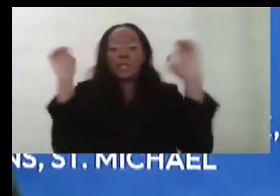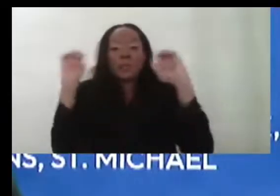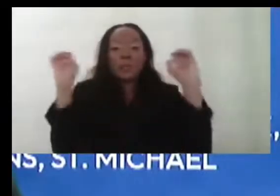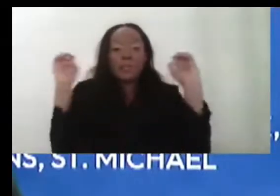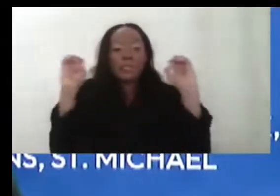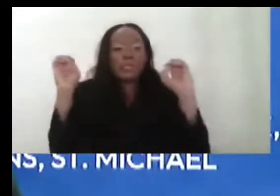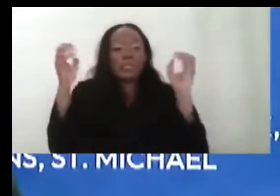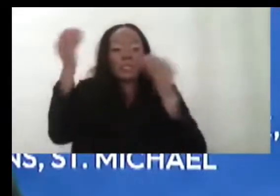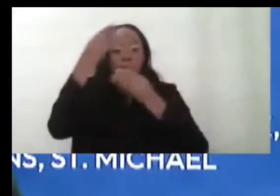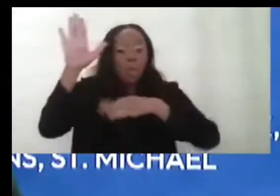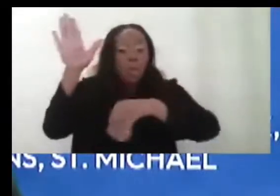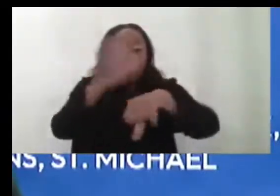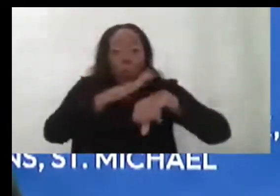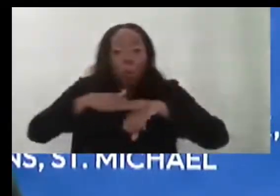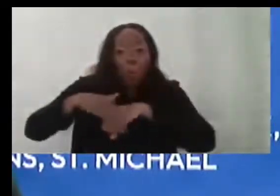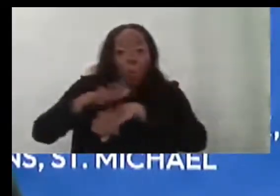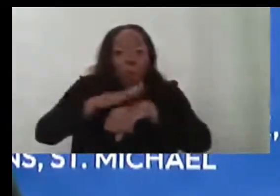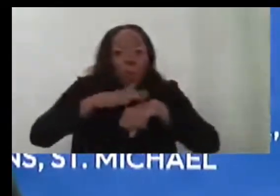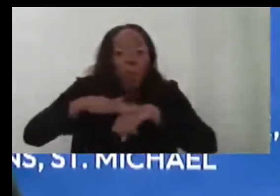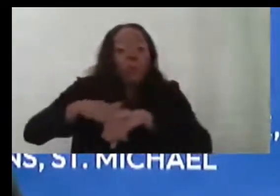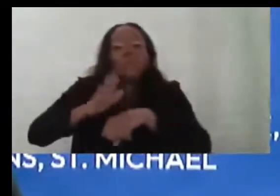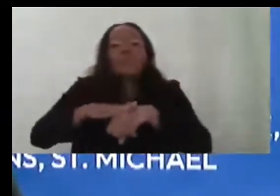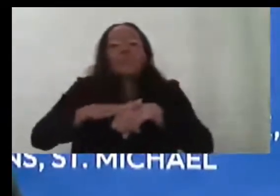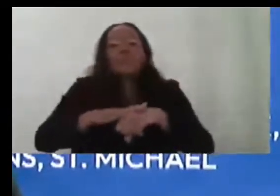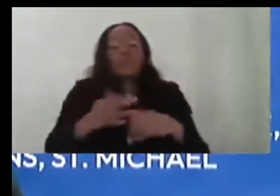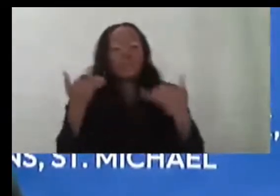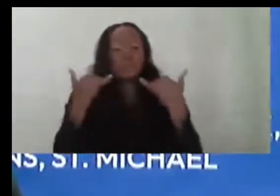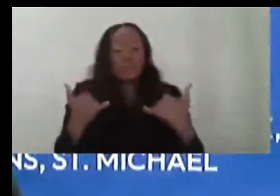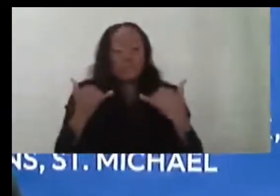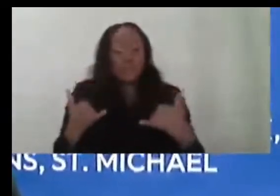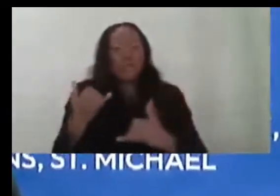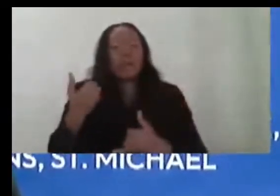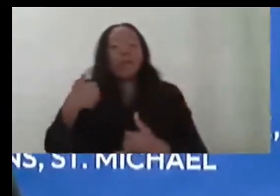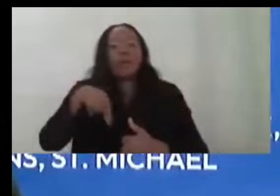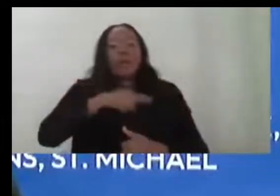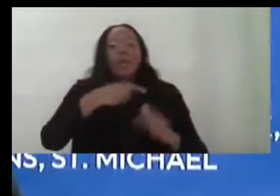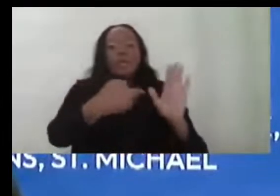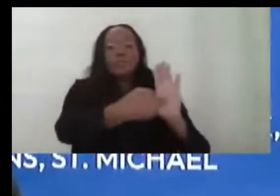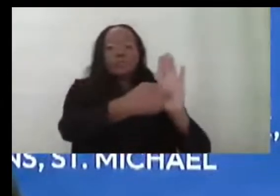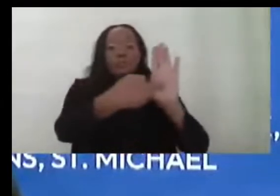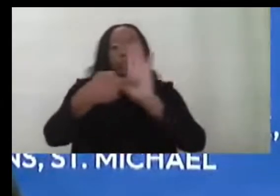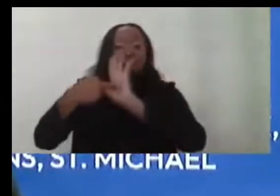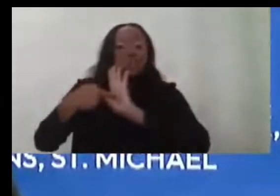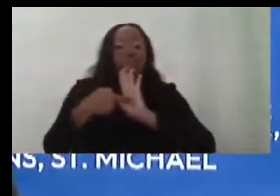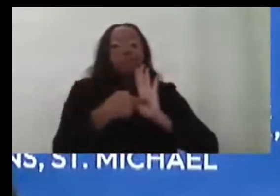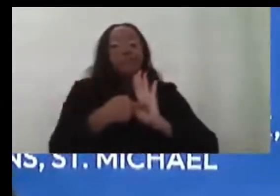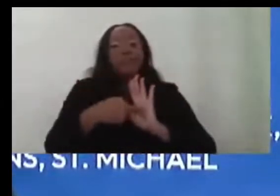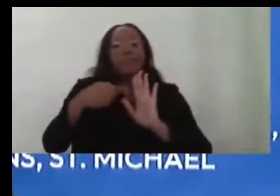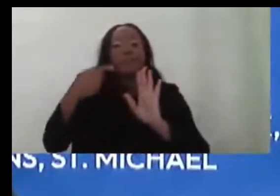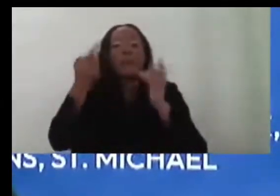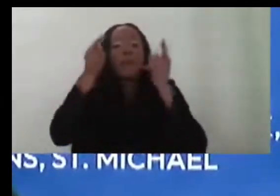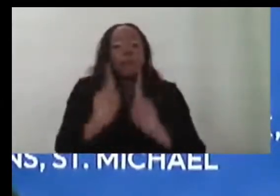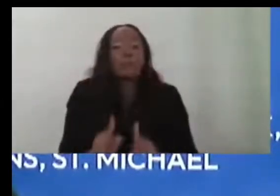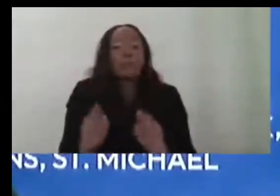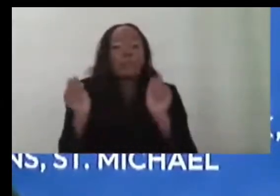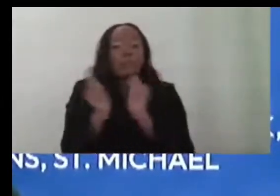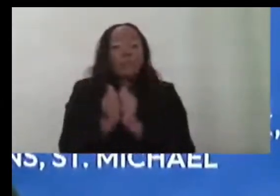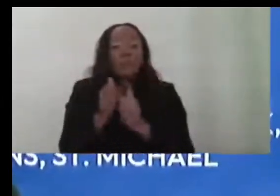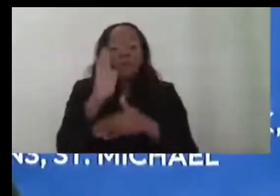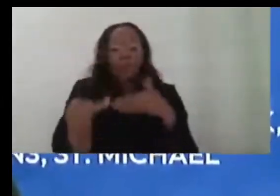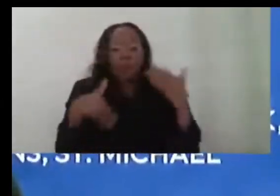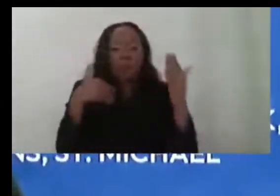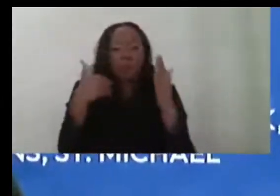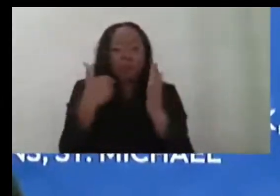warnings, we take this opportunity to highlight the standing agreements we have with all our